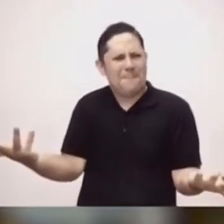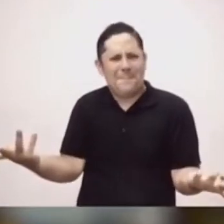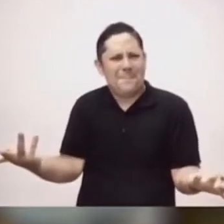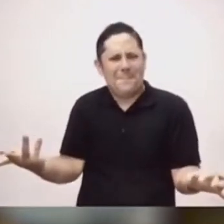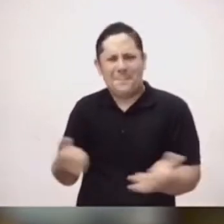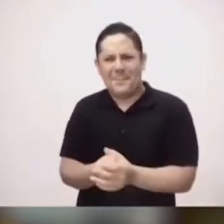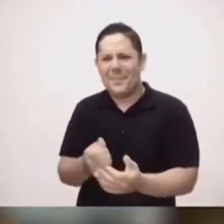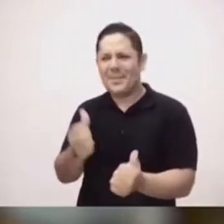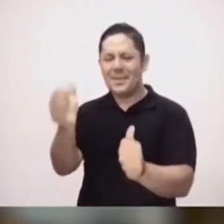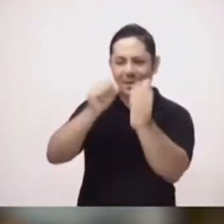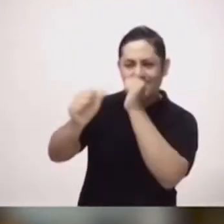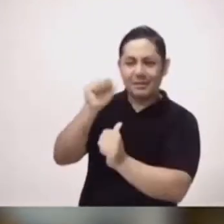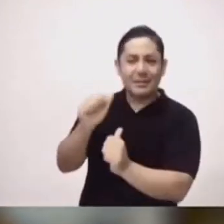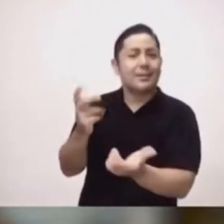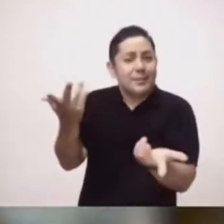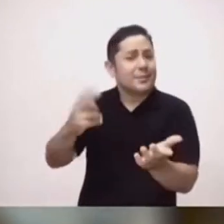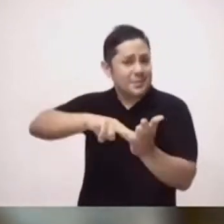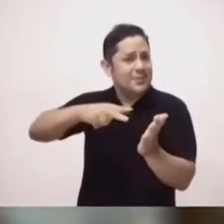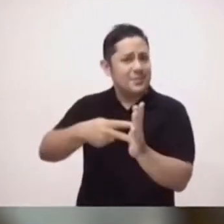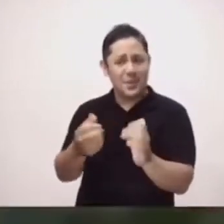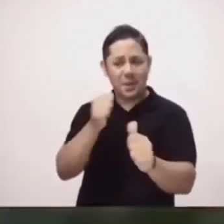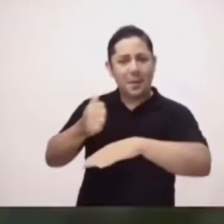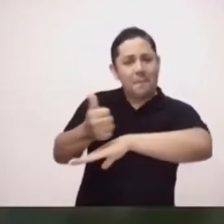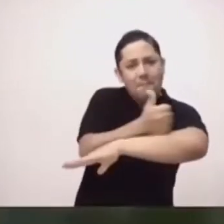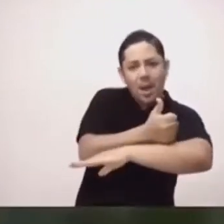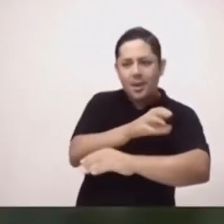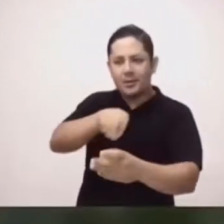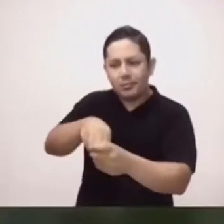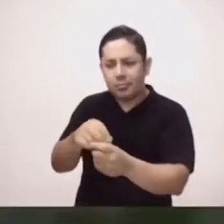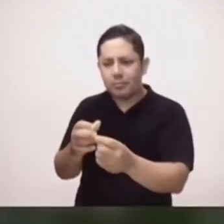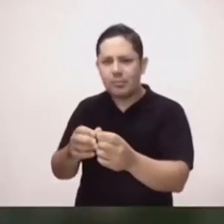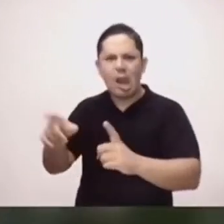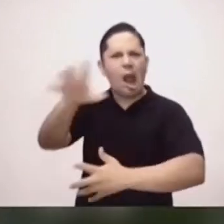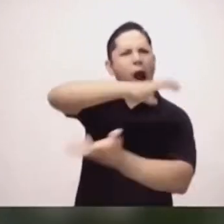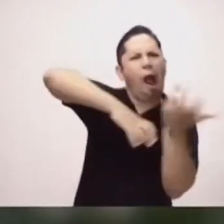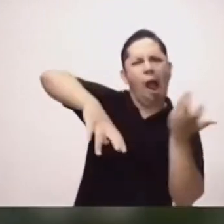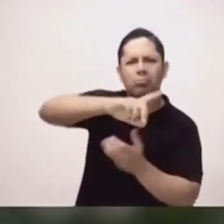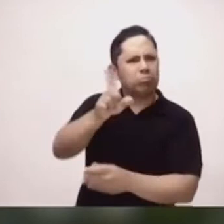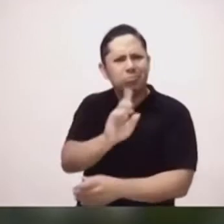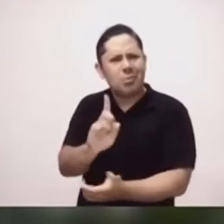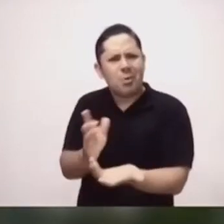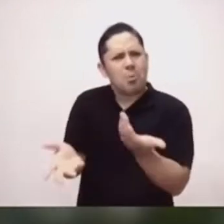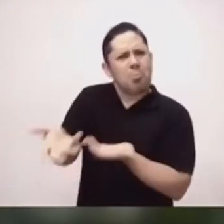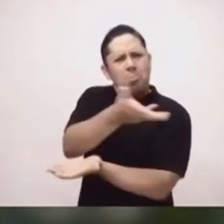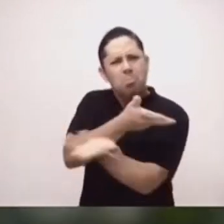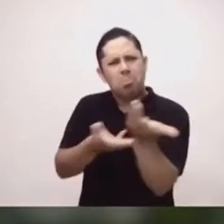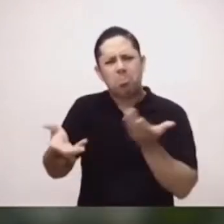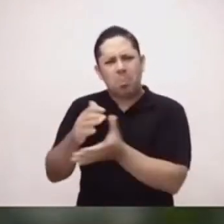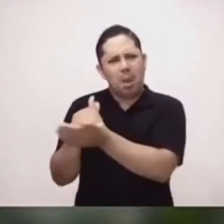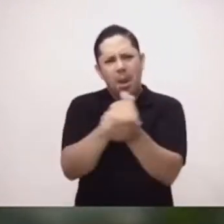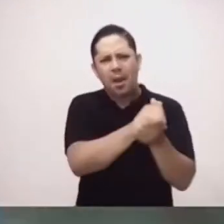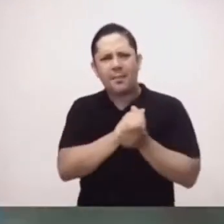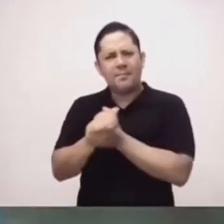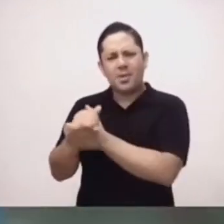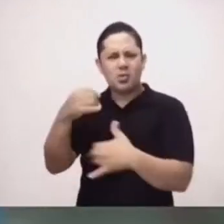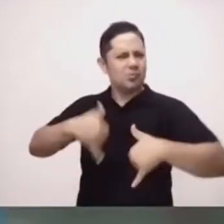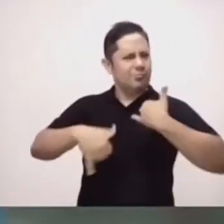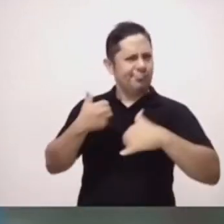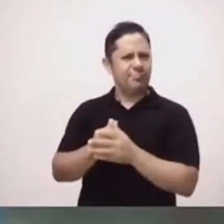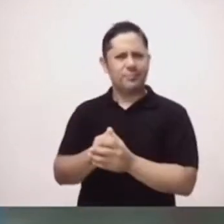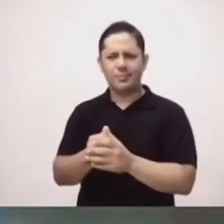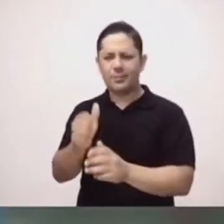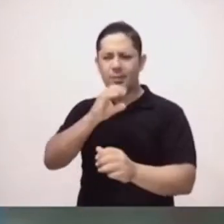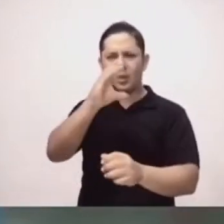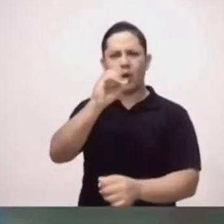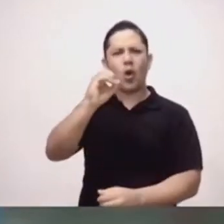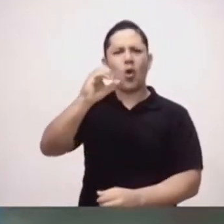profitability anywhere. I do not see the sense really, because a bar is about alcoholic consumption, not exactly out of control to